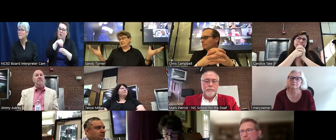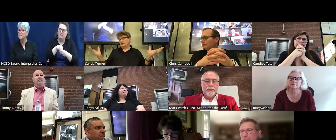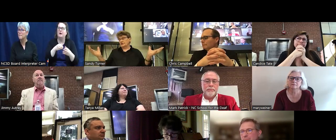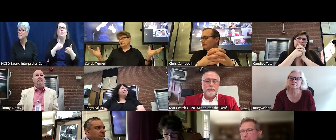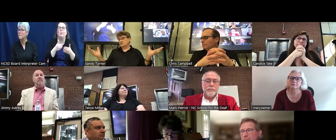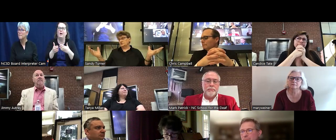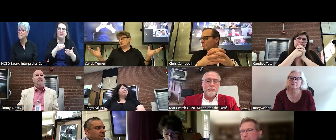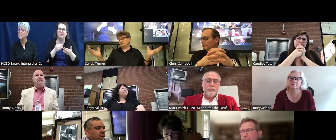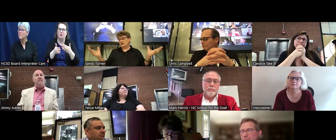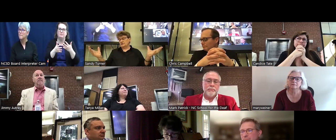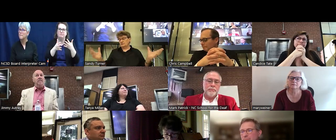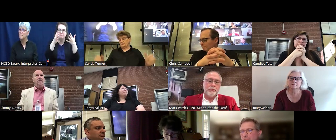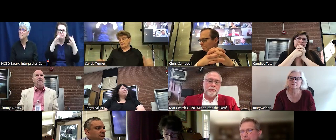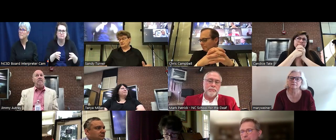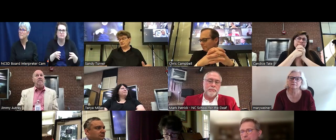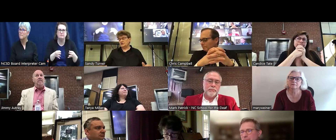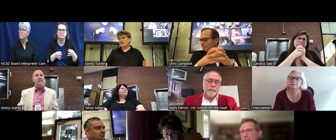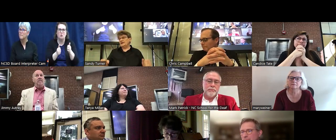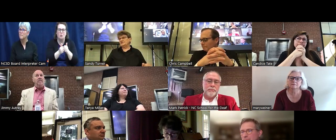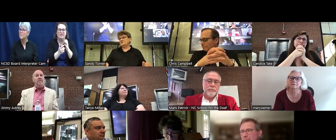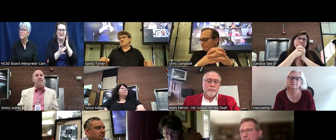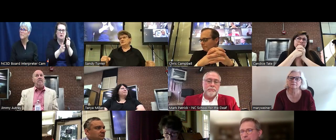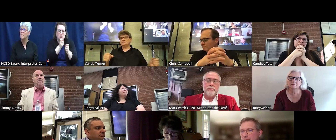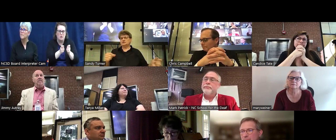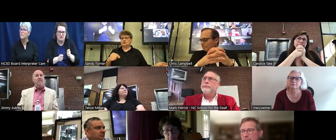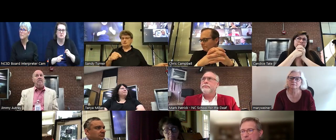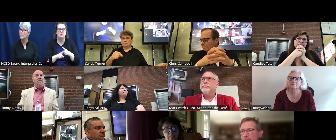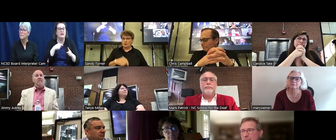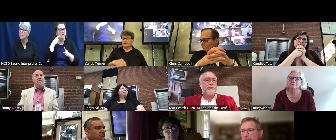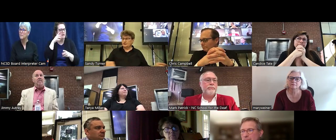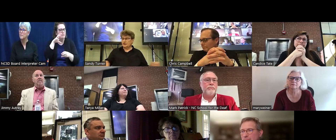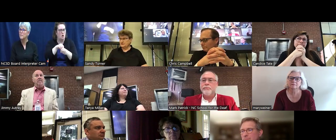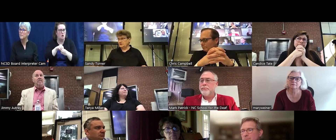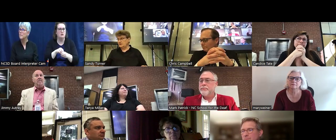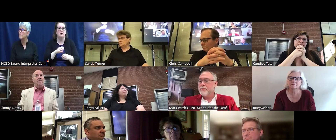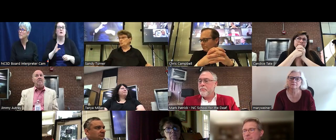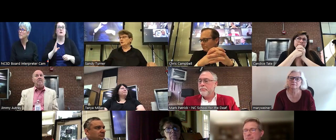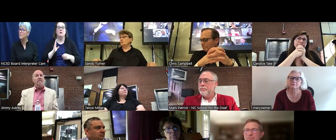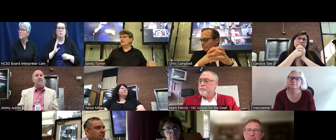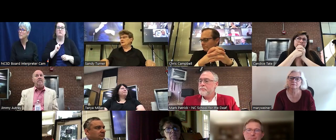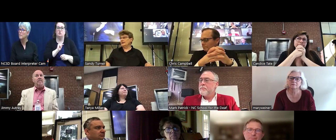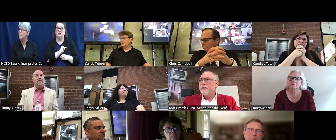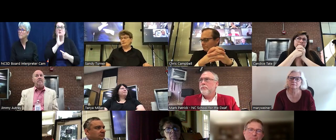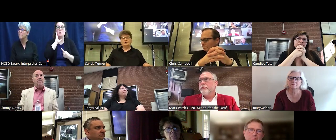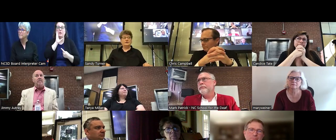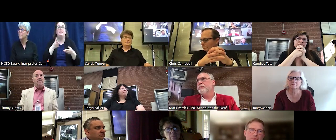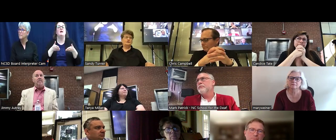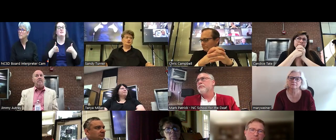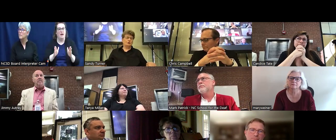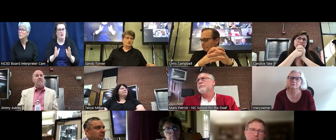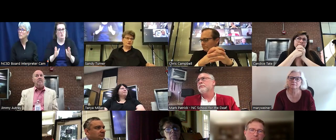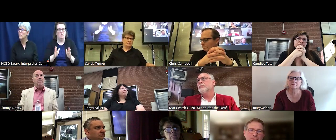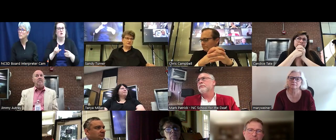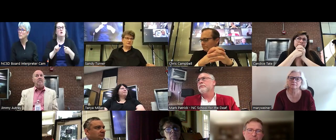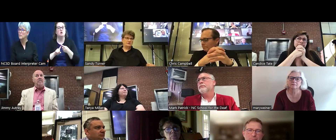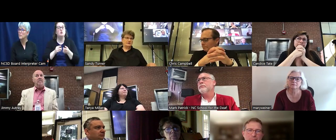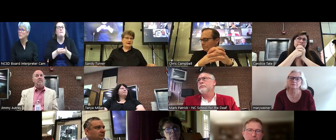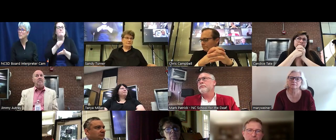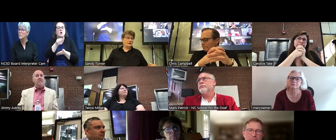of the corrections, technical corrections, is that the Board of Trustees will be allowed to